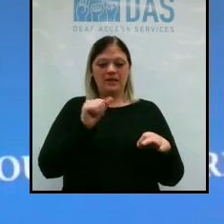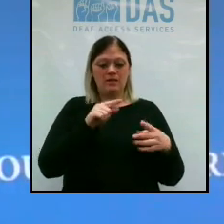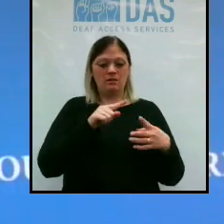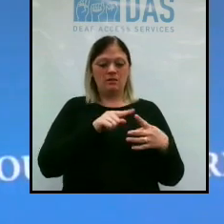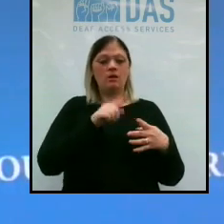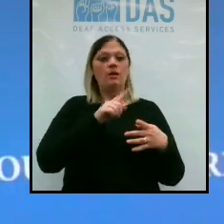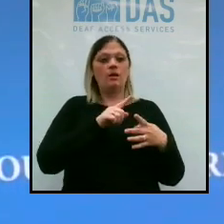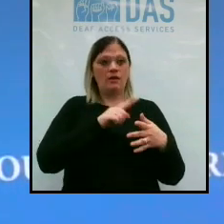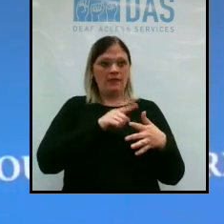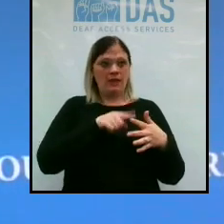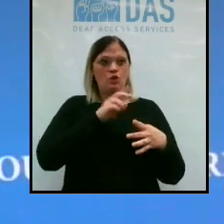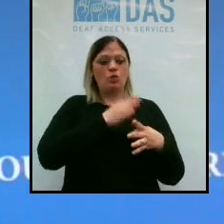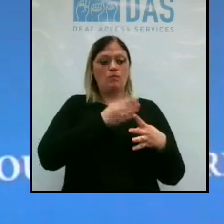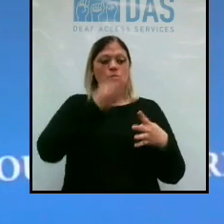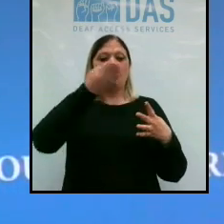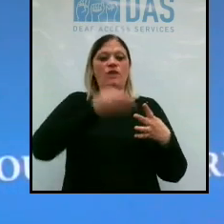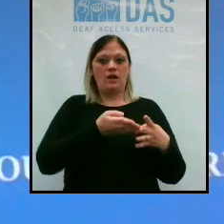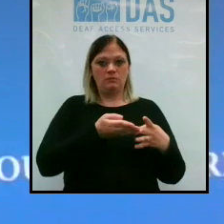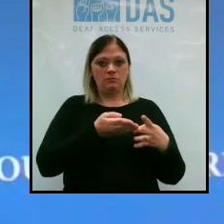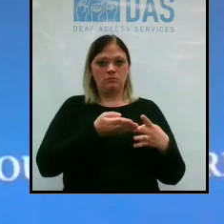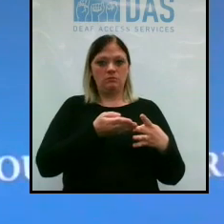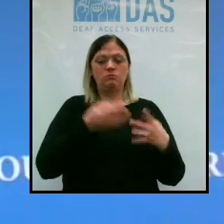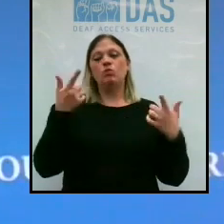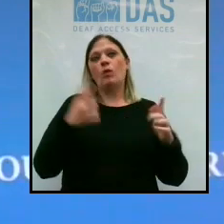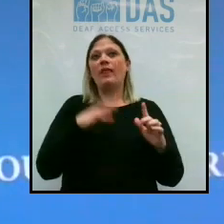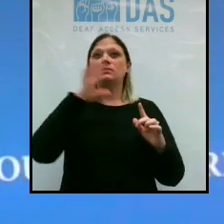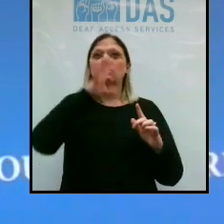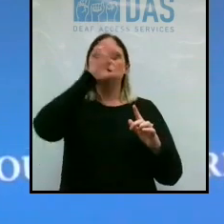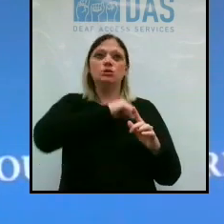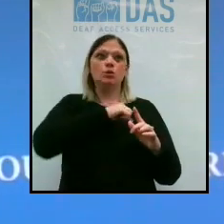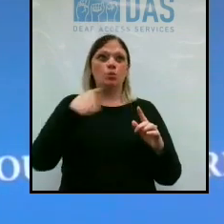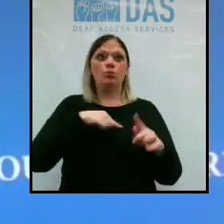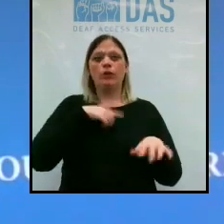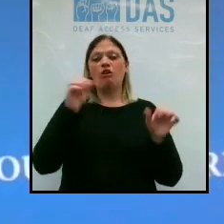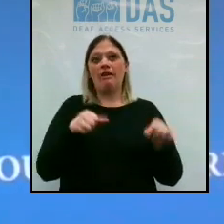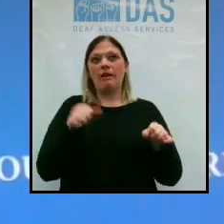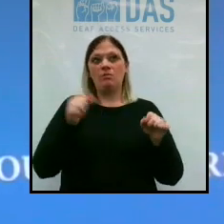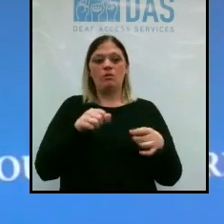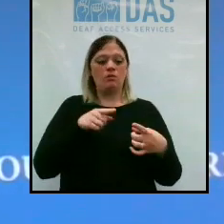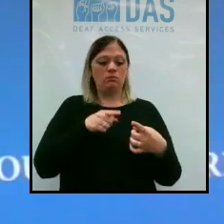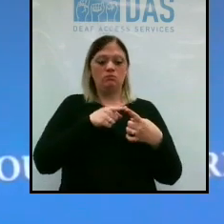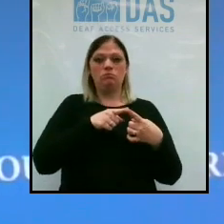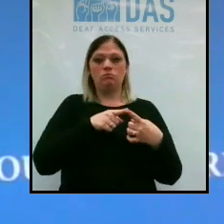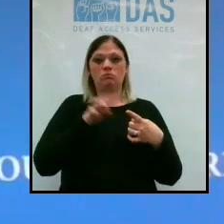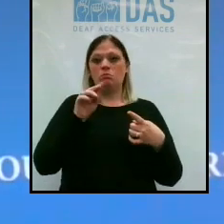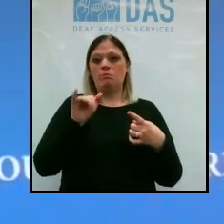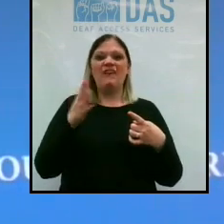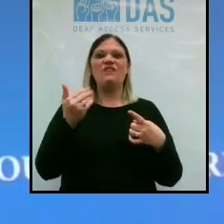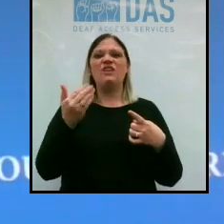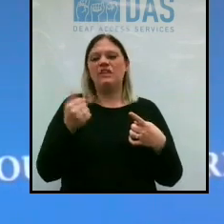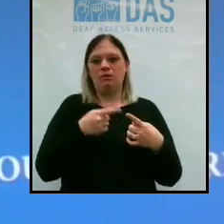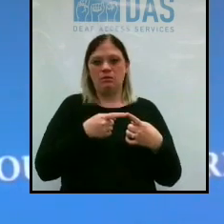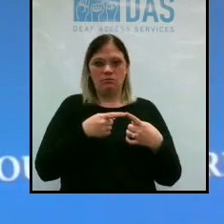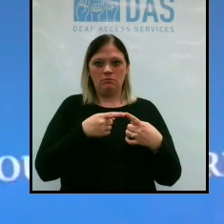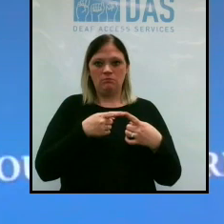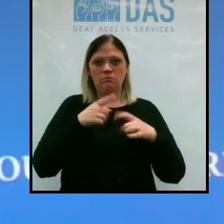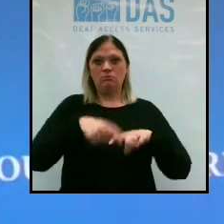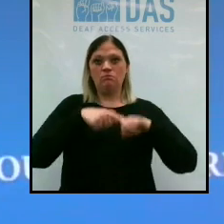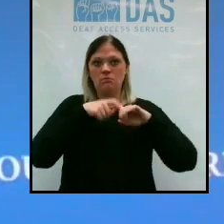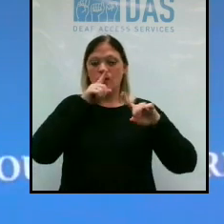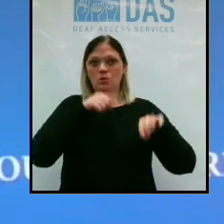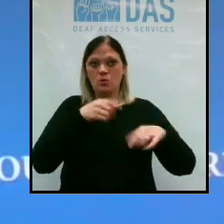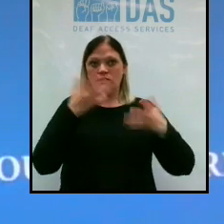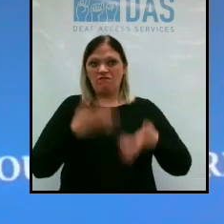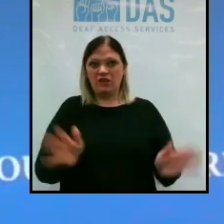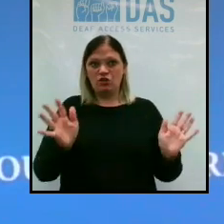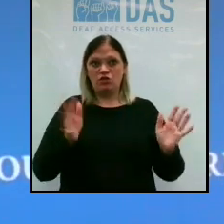haven't had an increase in your hospitalization. So let's assume we were able to go to phase 1 on May 15th. The pause order was ended.